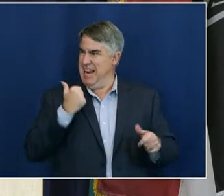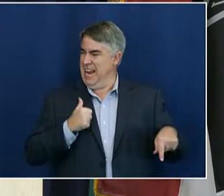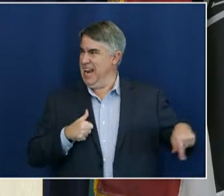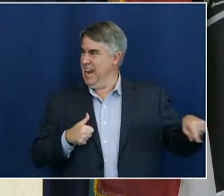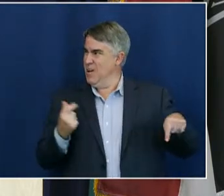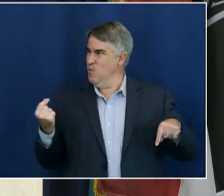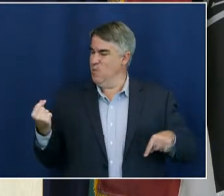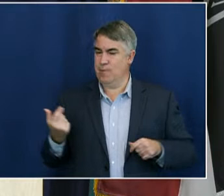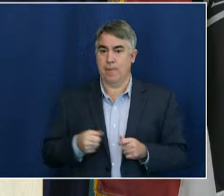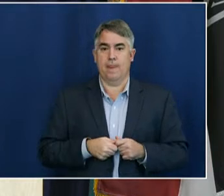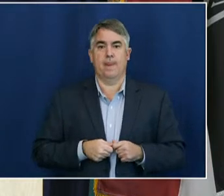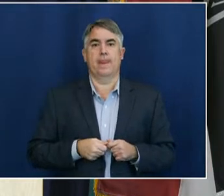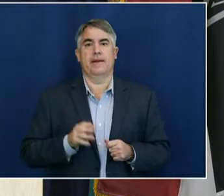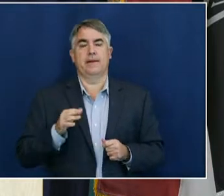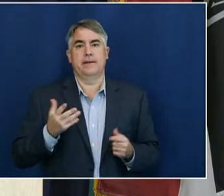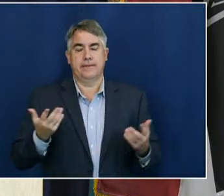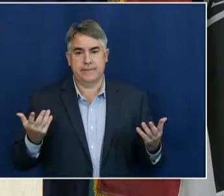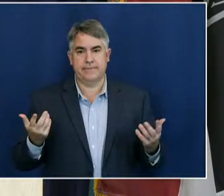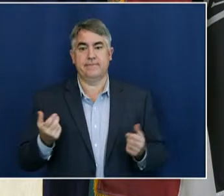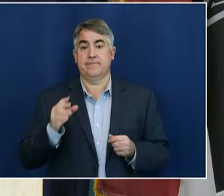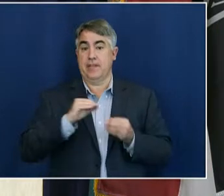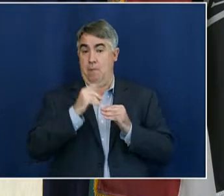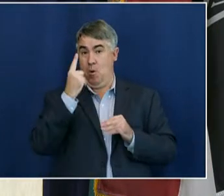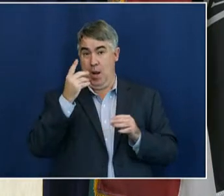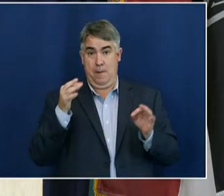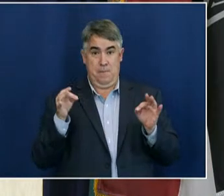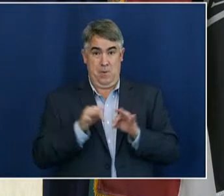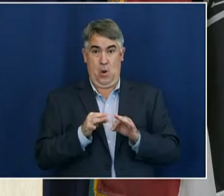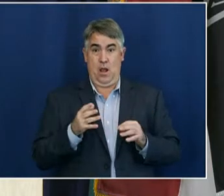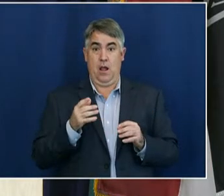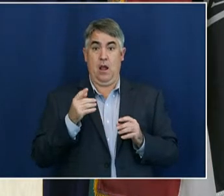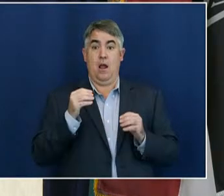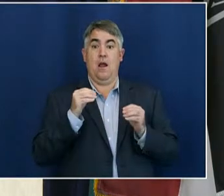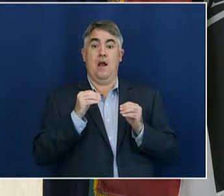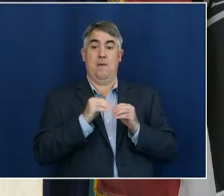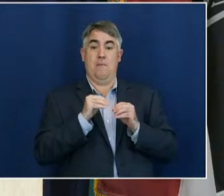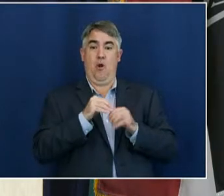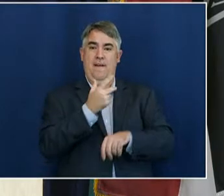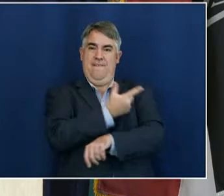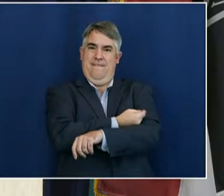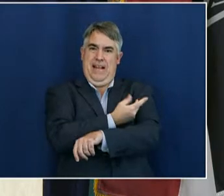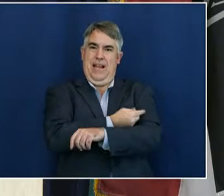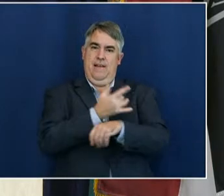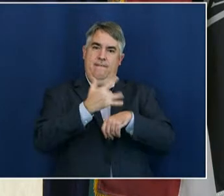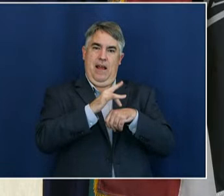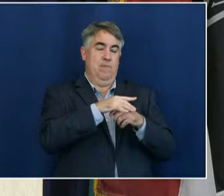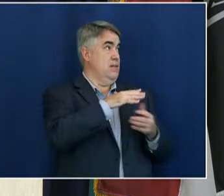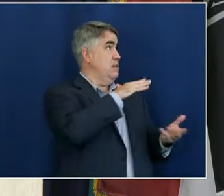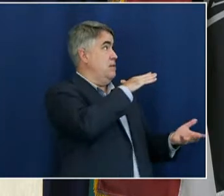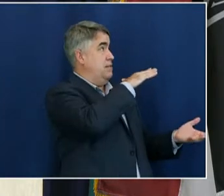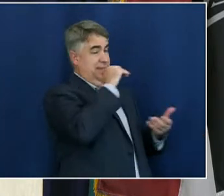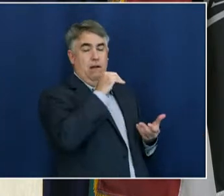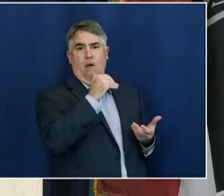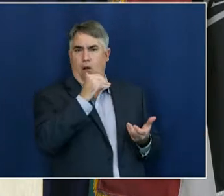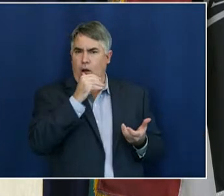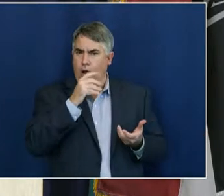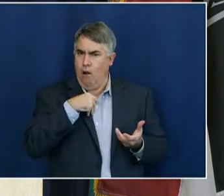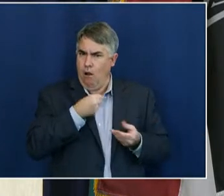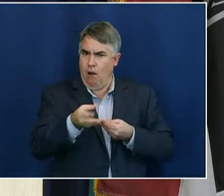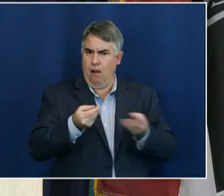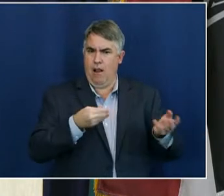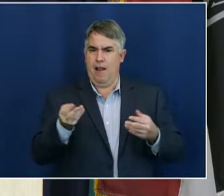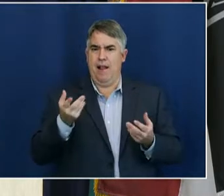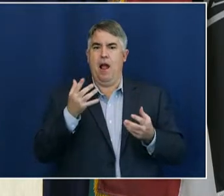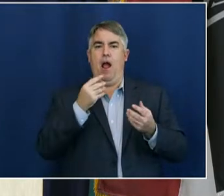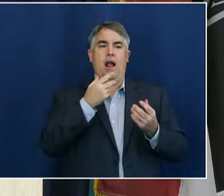number one thing that would help clear that up would just be more vaccines. If we had more vaccines, we'd have more appointments. And if we had more appointments, they would be much